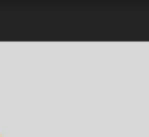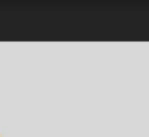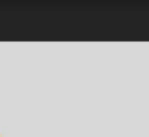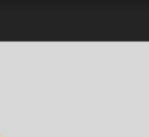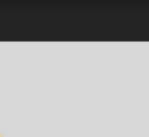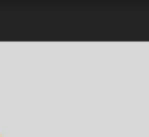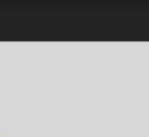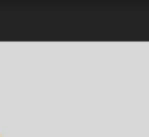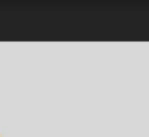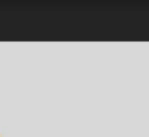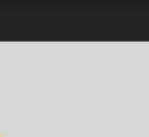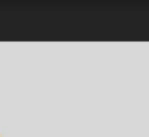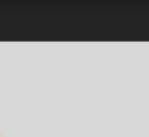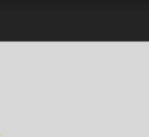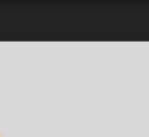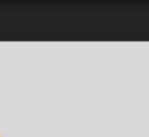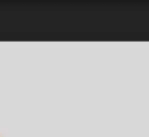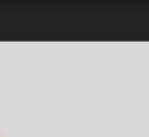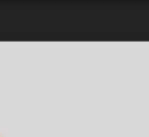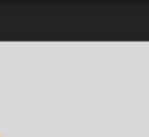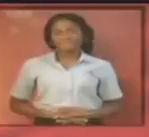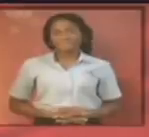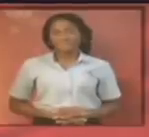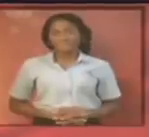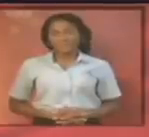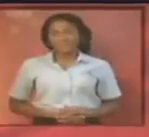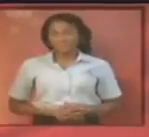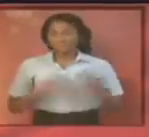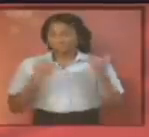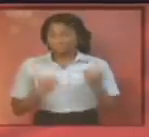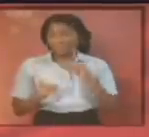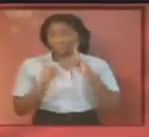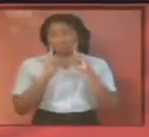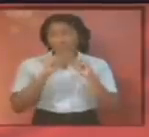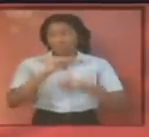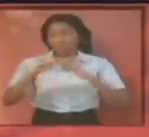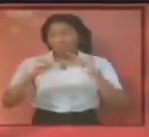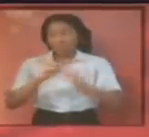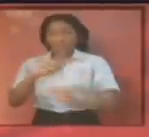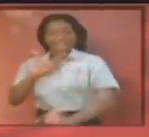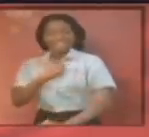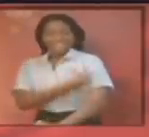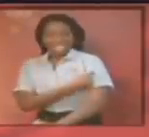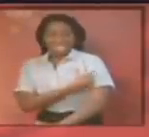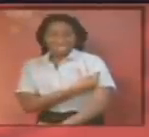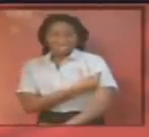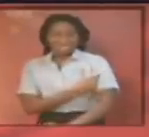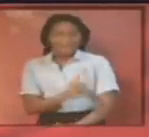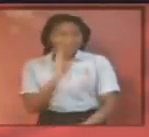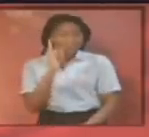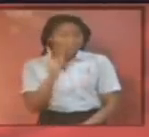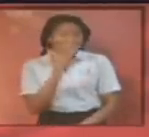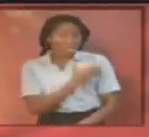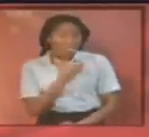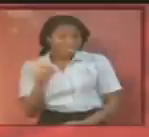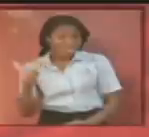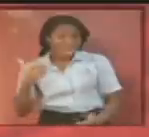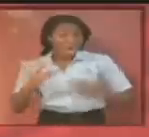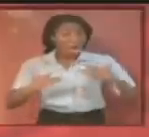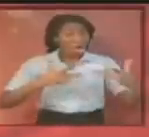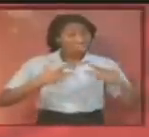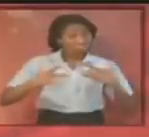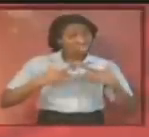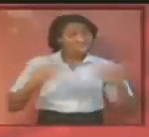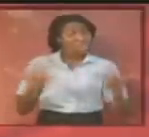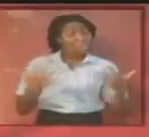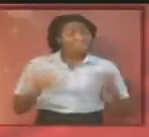Now, we can take the slides down now, and I'll turn back to vaccines. So one of the concerns about P1 is that it contains a number